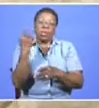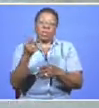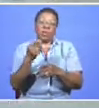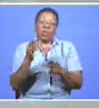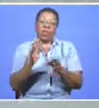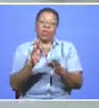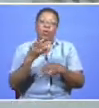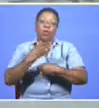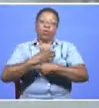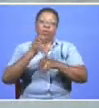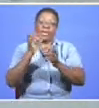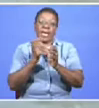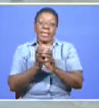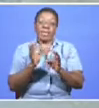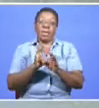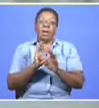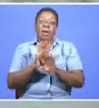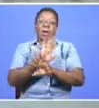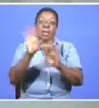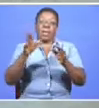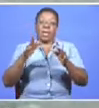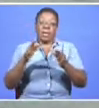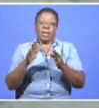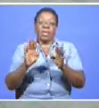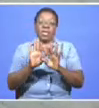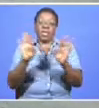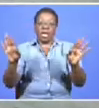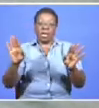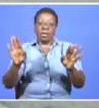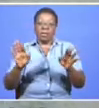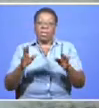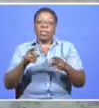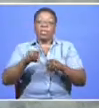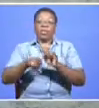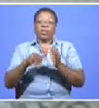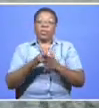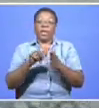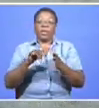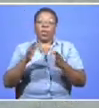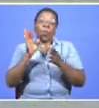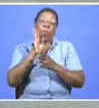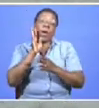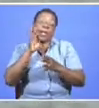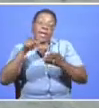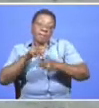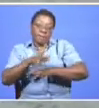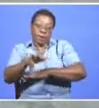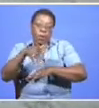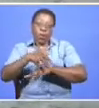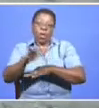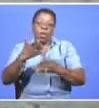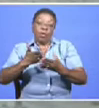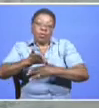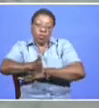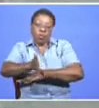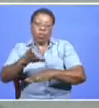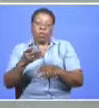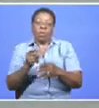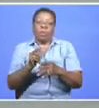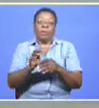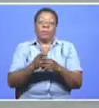channel so that the water can flow freely. And also we're going to put it up high enough that